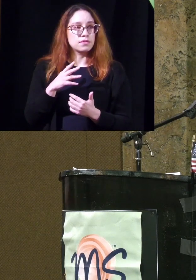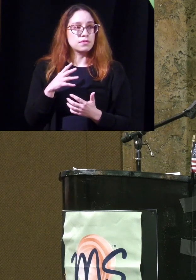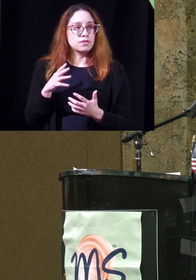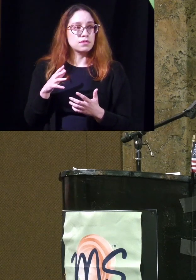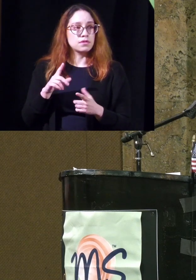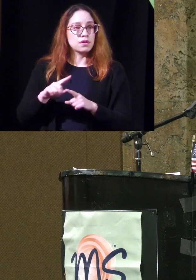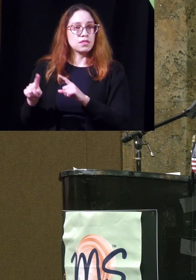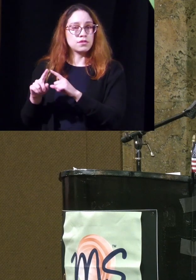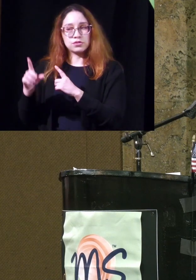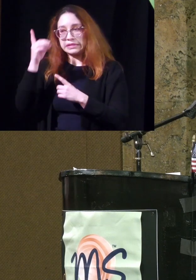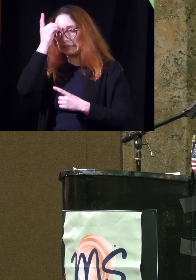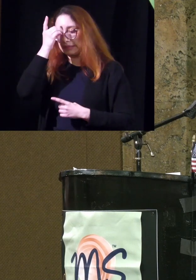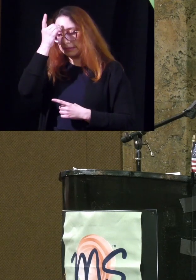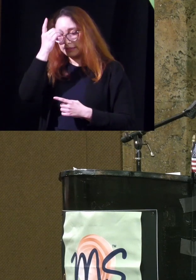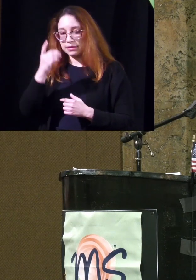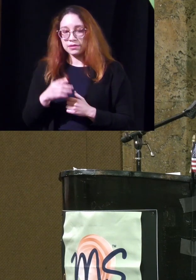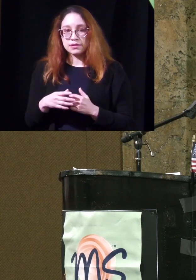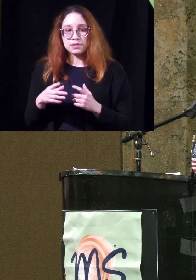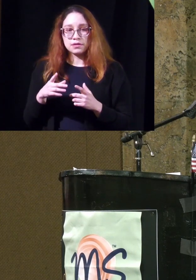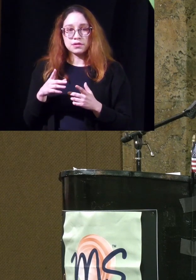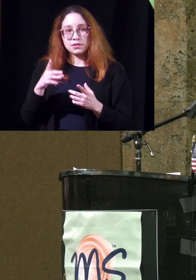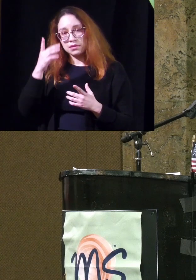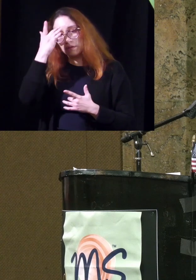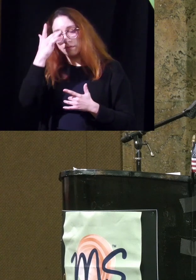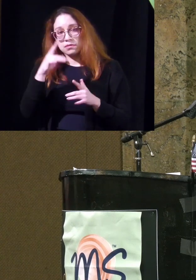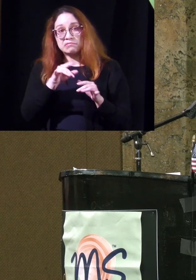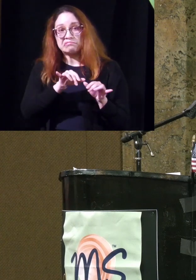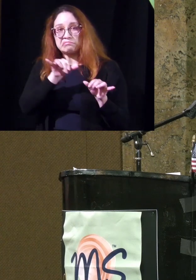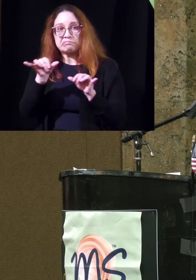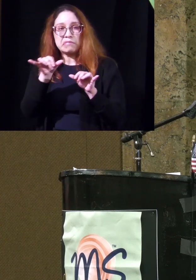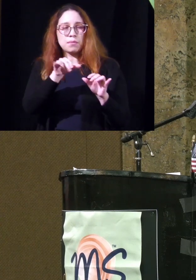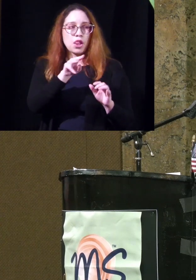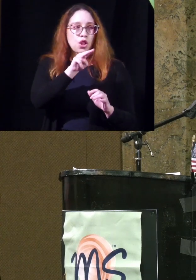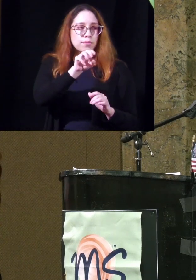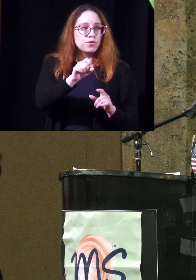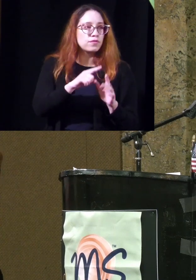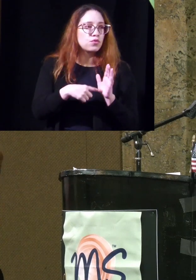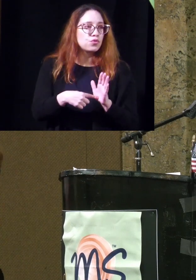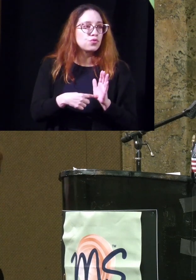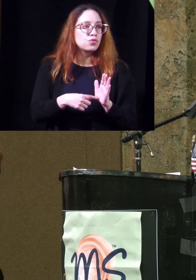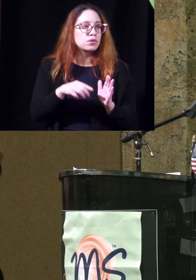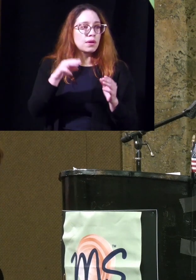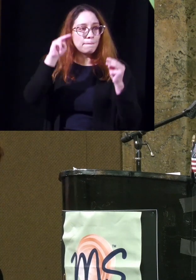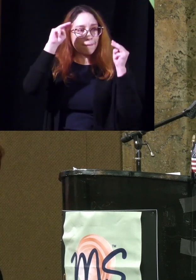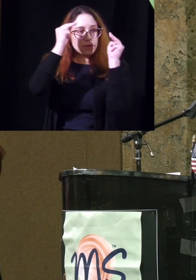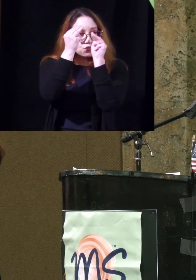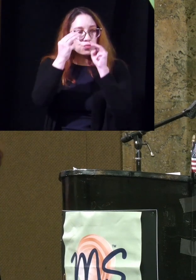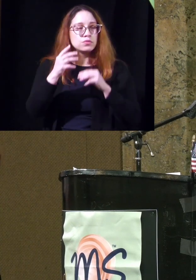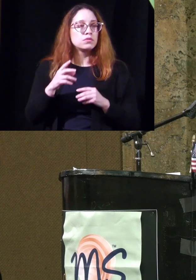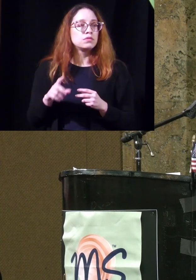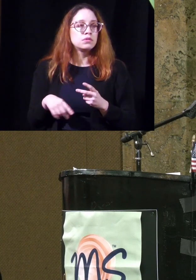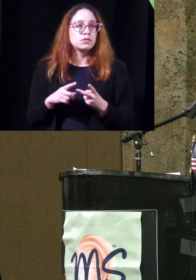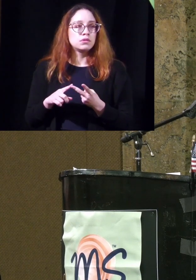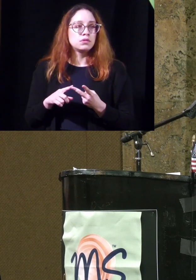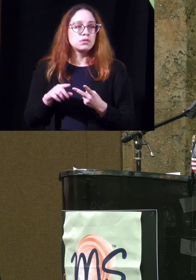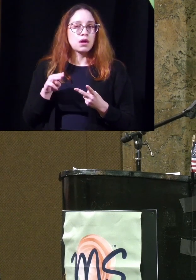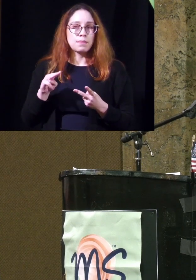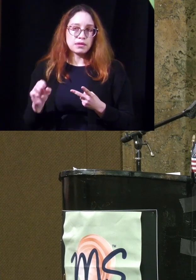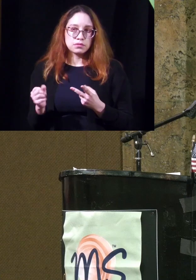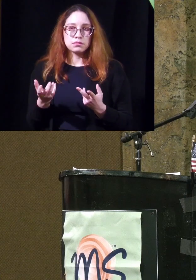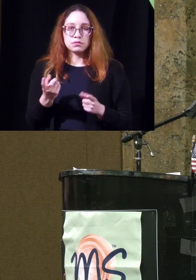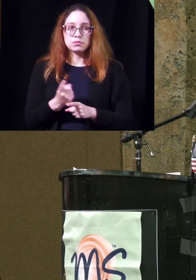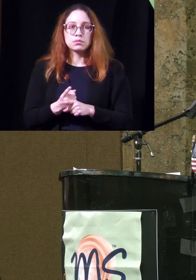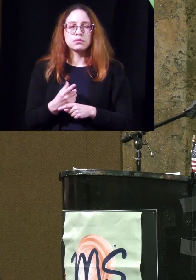other diseases that the symptoms are very similar to MS, like for example migraine and MS,